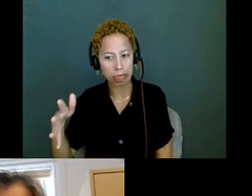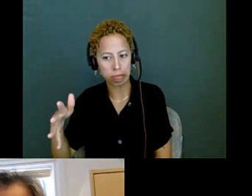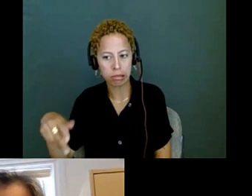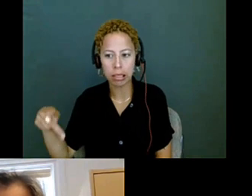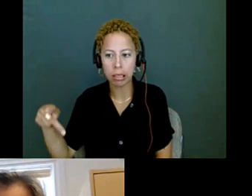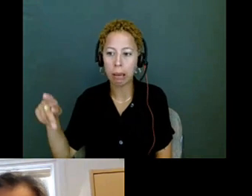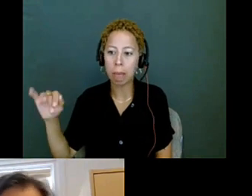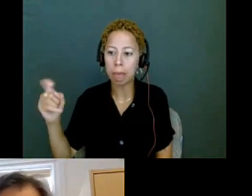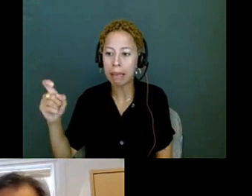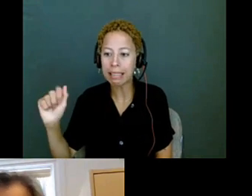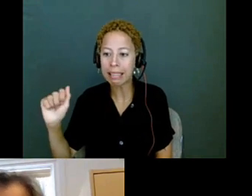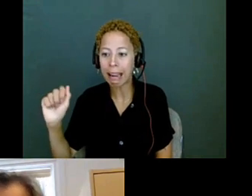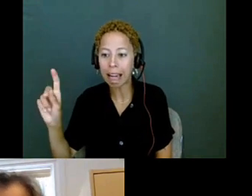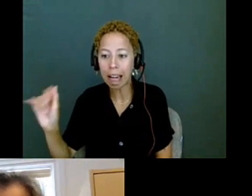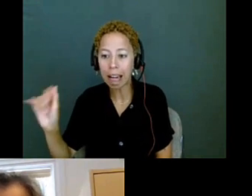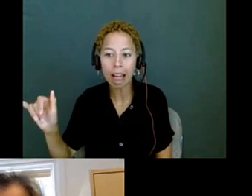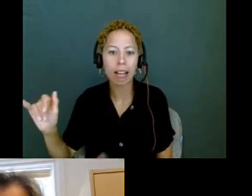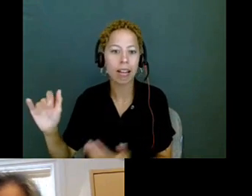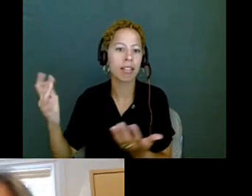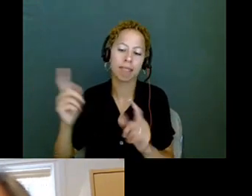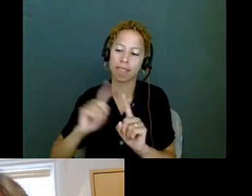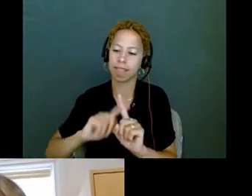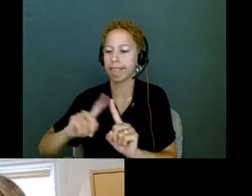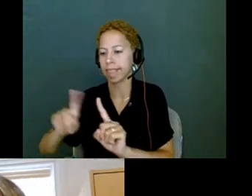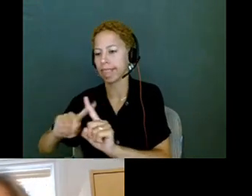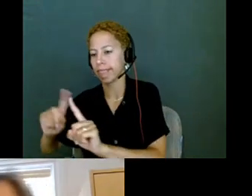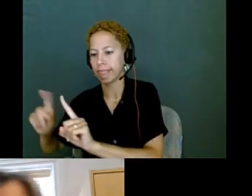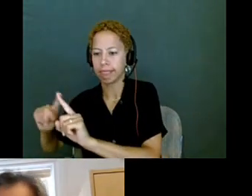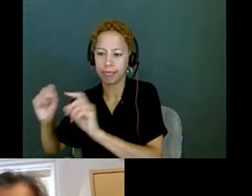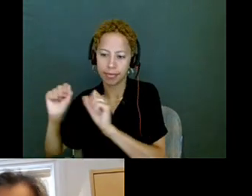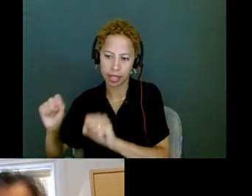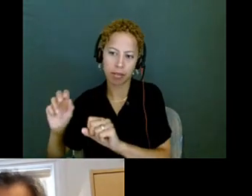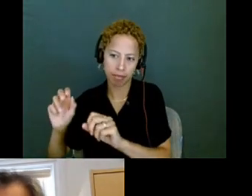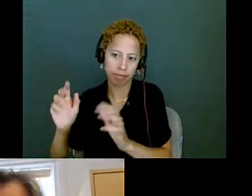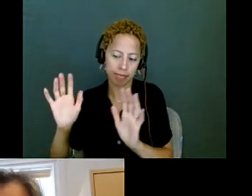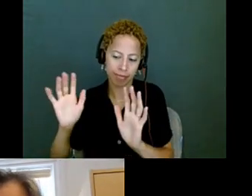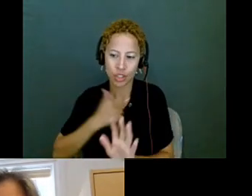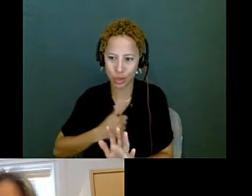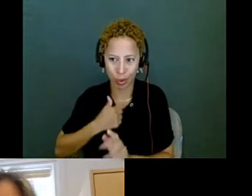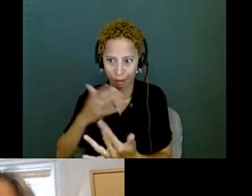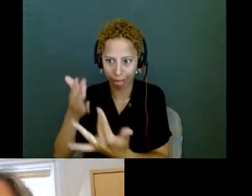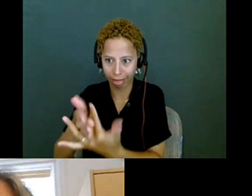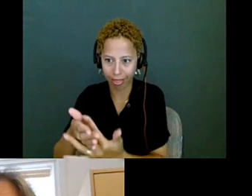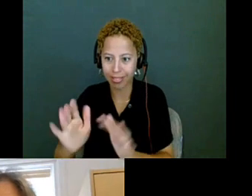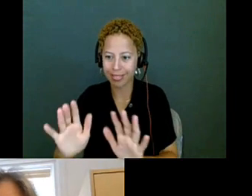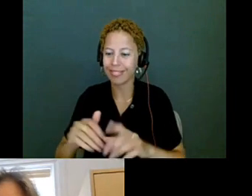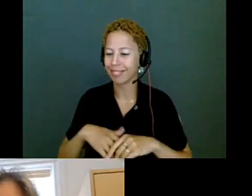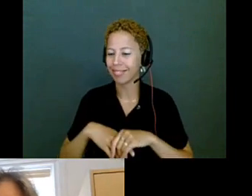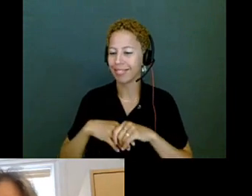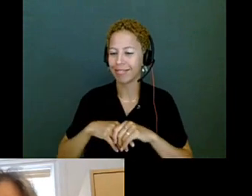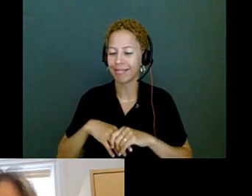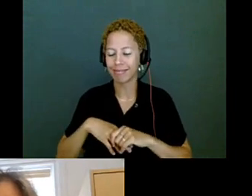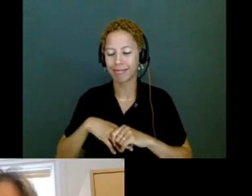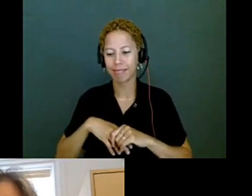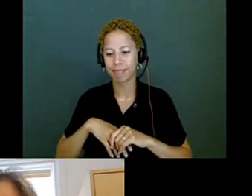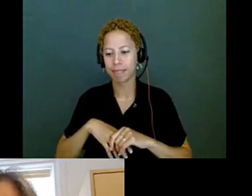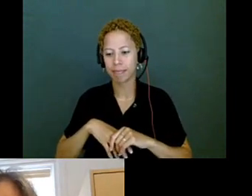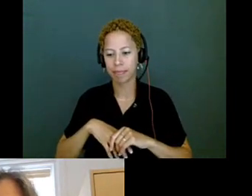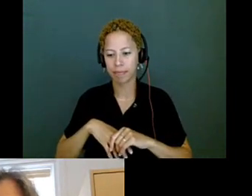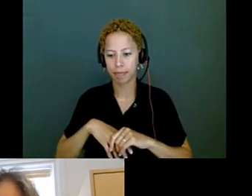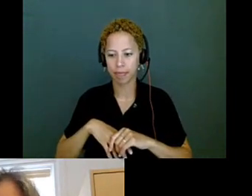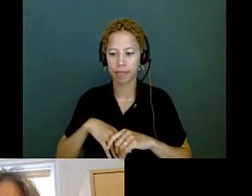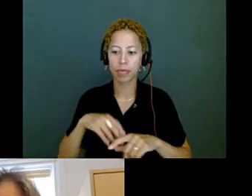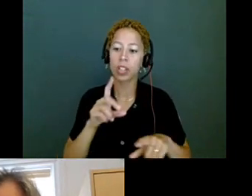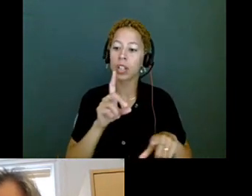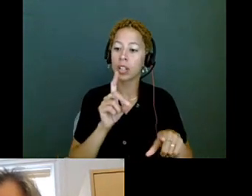that's helpful for you for images that will be free and easy to use. Sorry, Janet, go ahead. That's okay. And I also see Donna